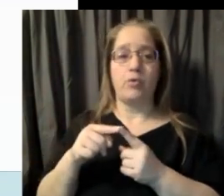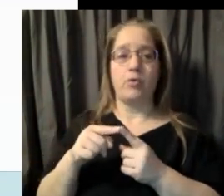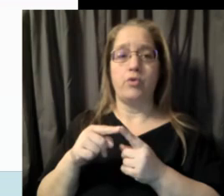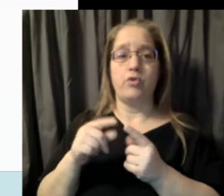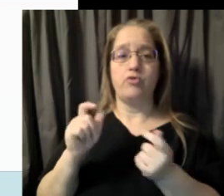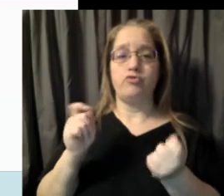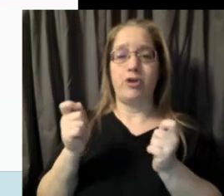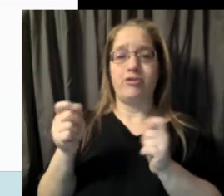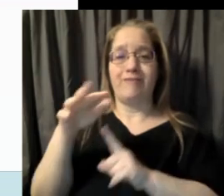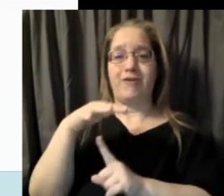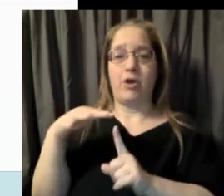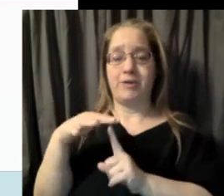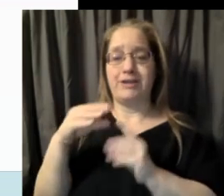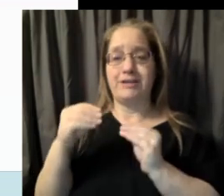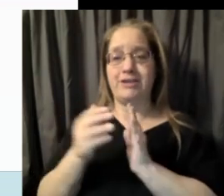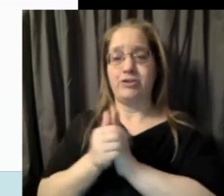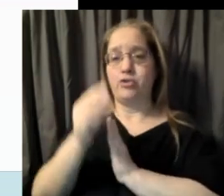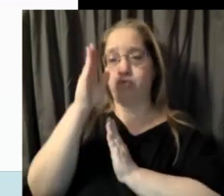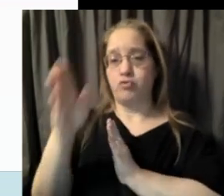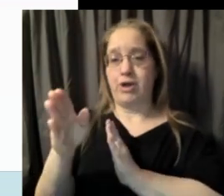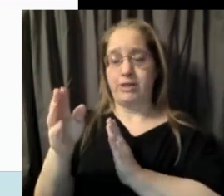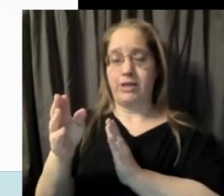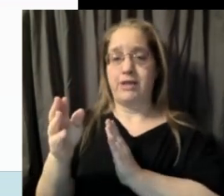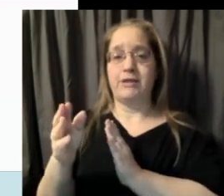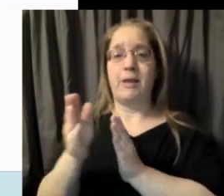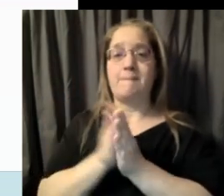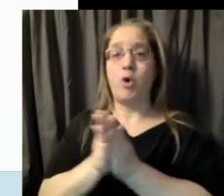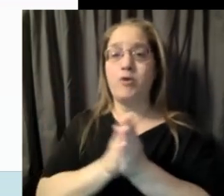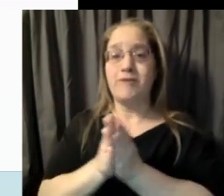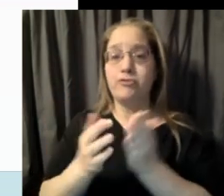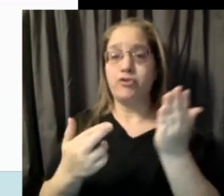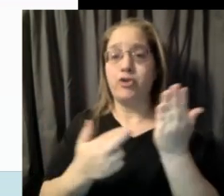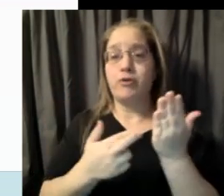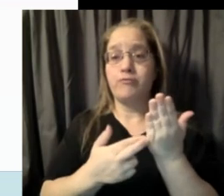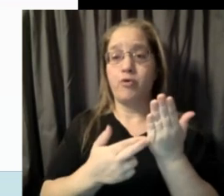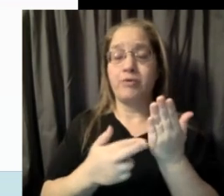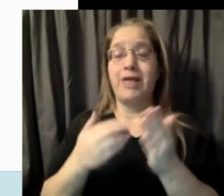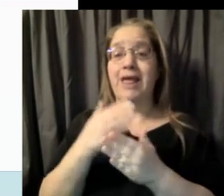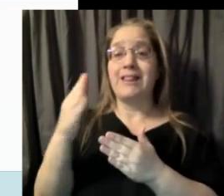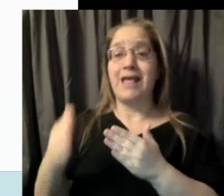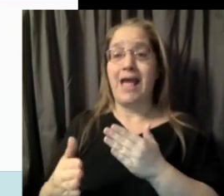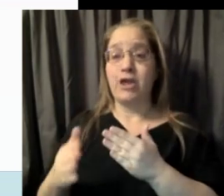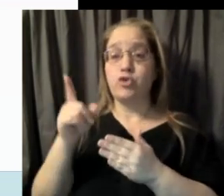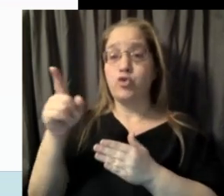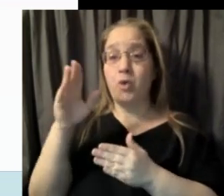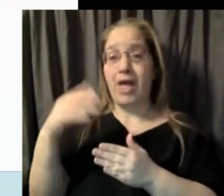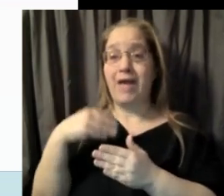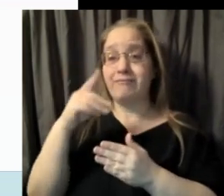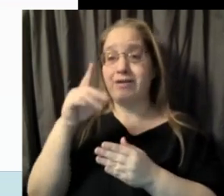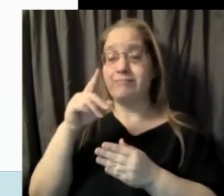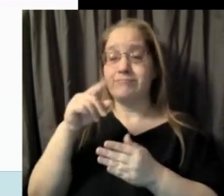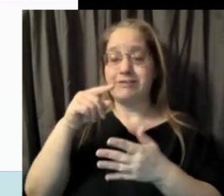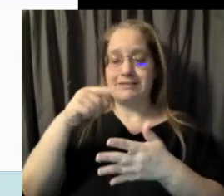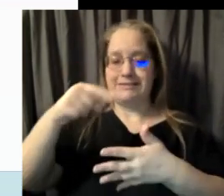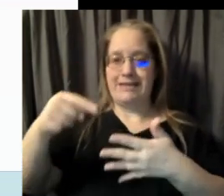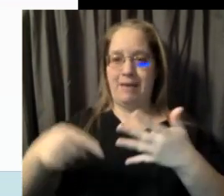and providing motivation and reinforcement. And by the end, you're going to leave with actionable steps to help foster the executive function skills in